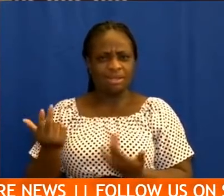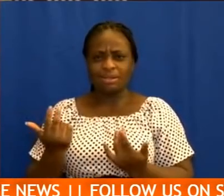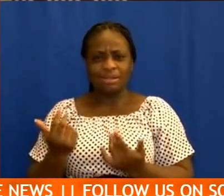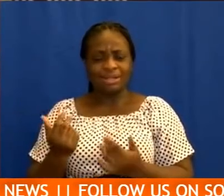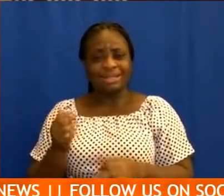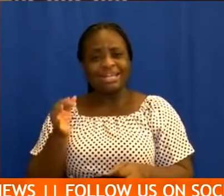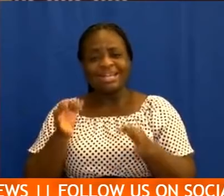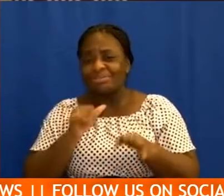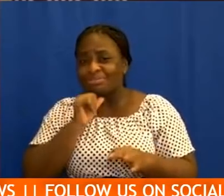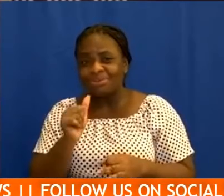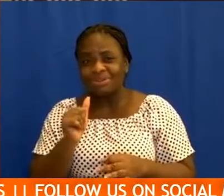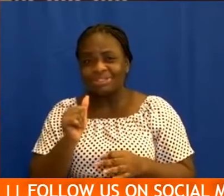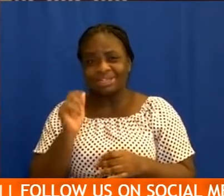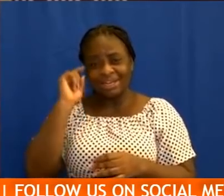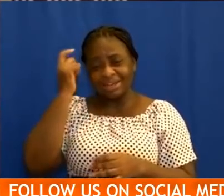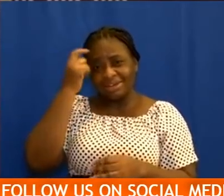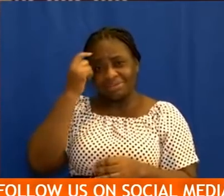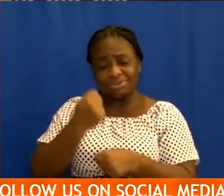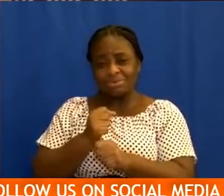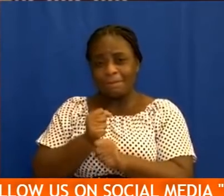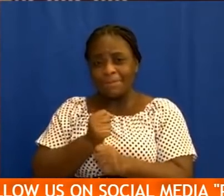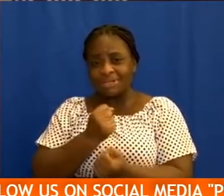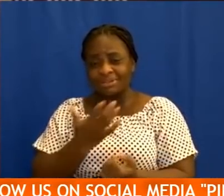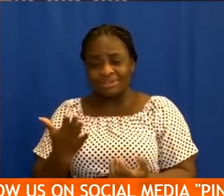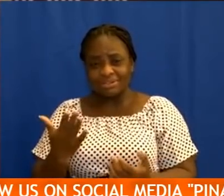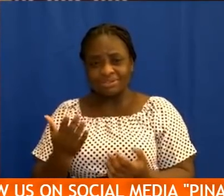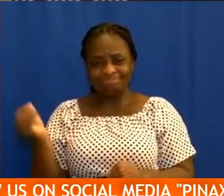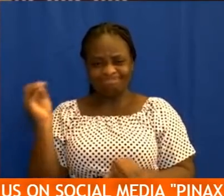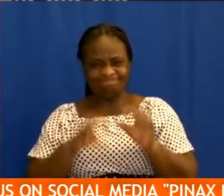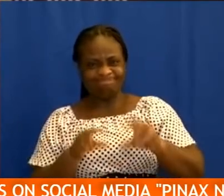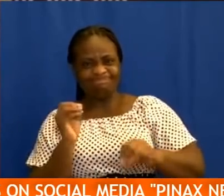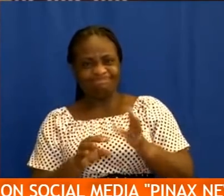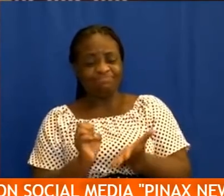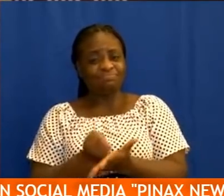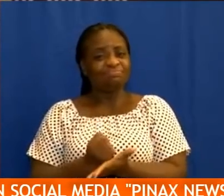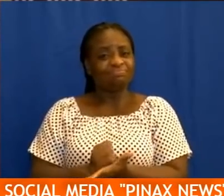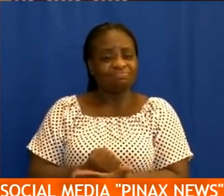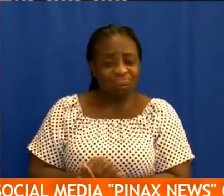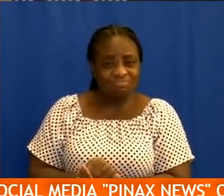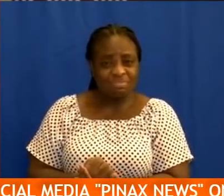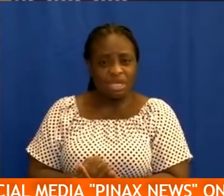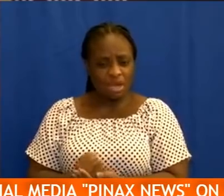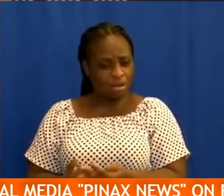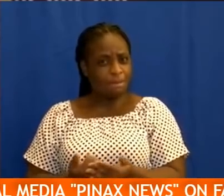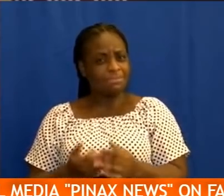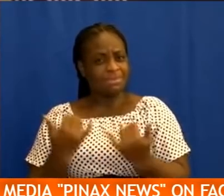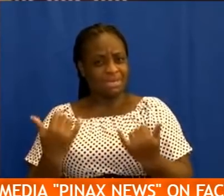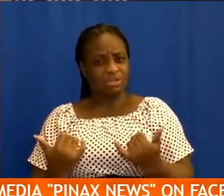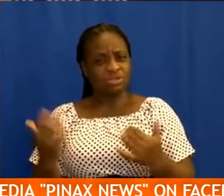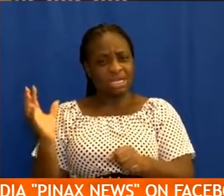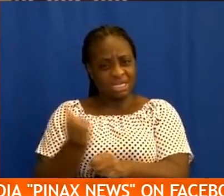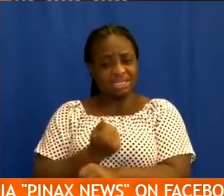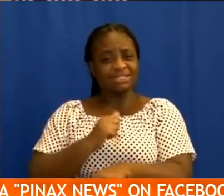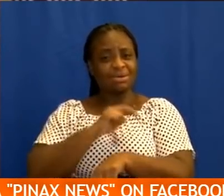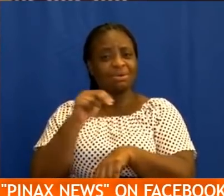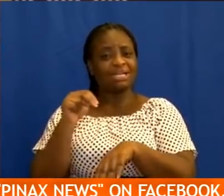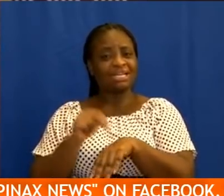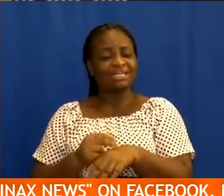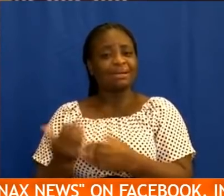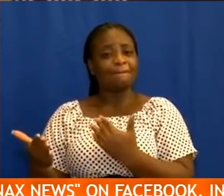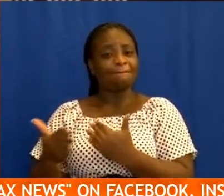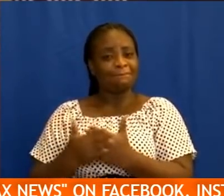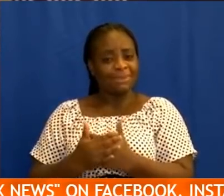the efforts government is making to revitalize the economy and put our nation back onto the path of progress